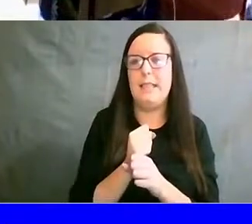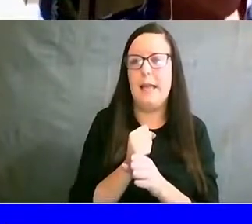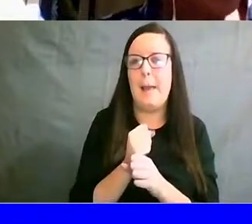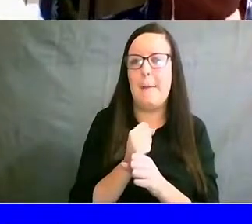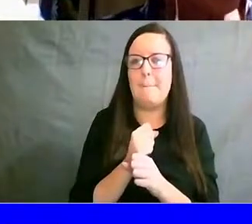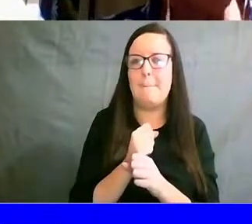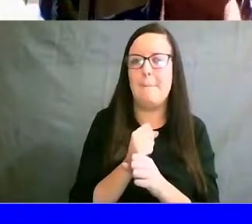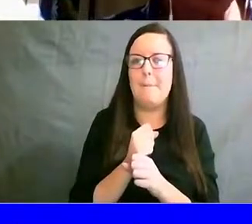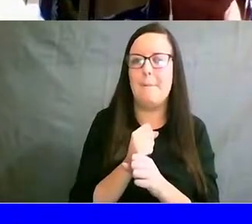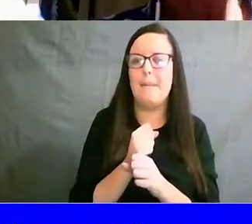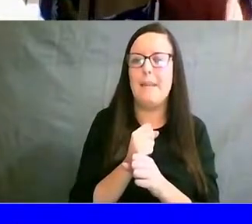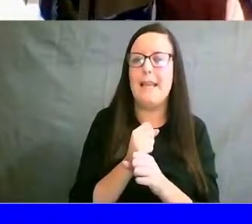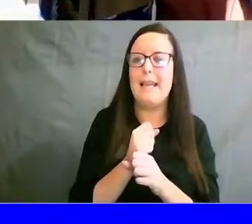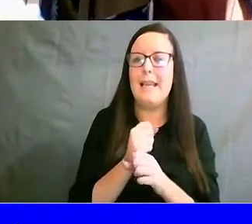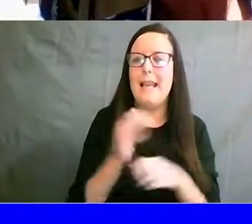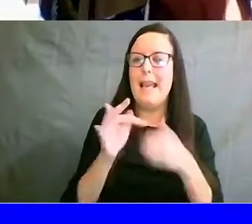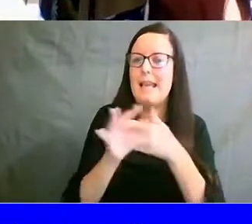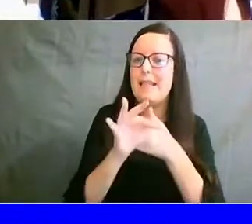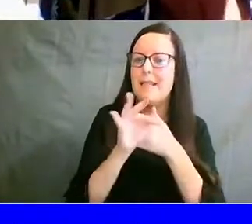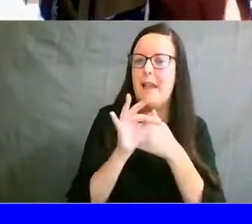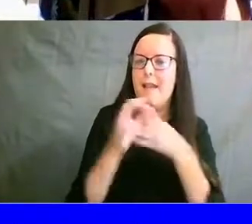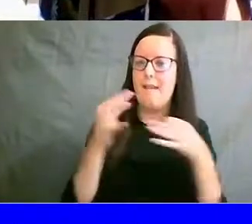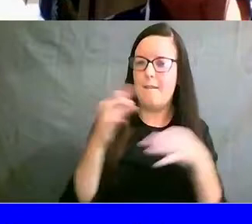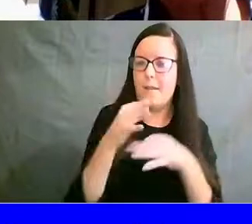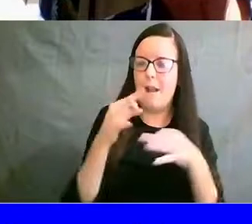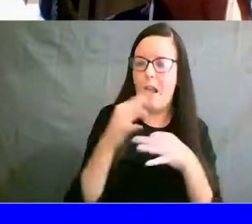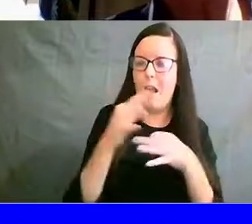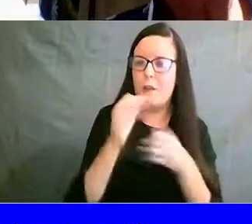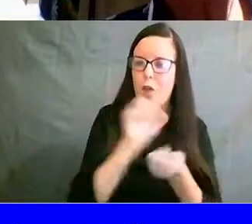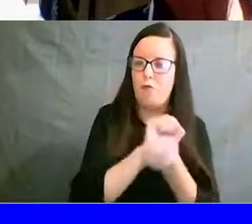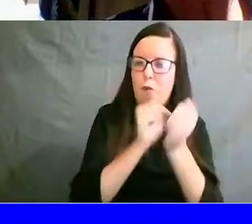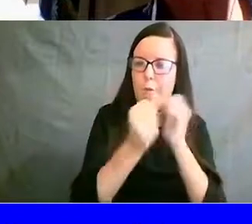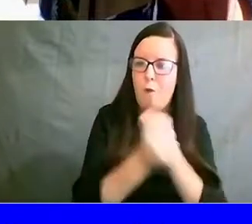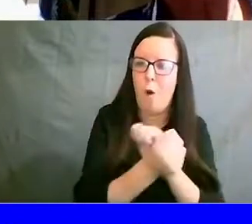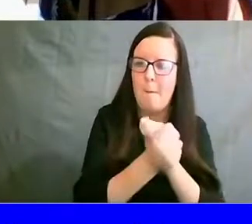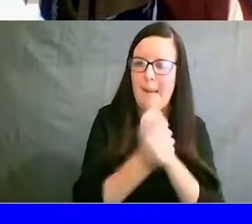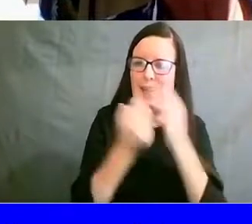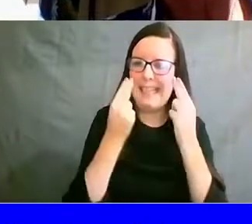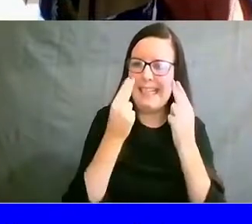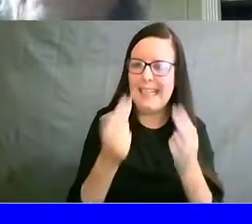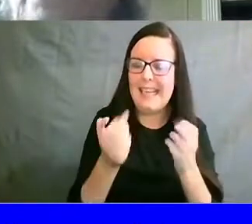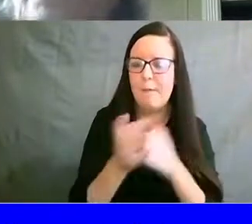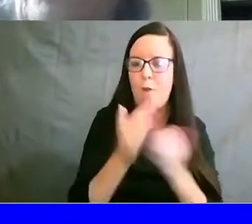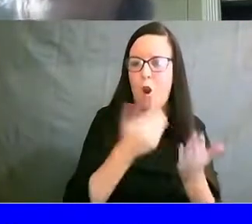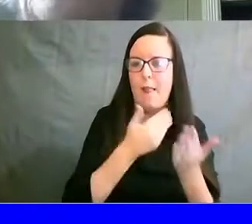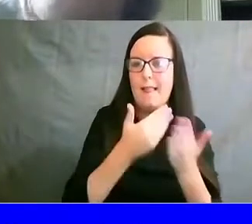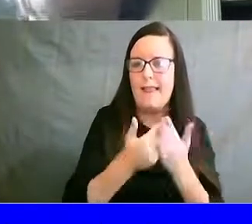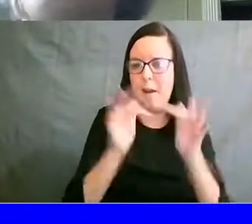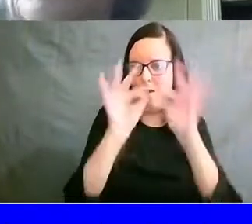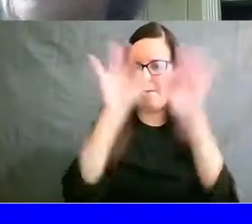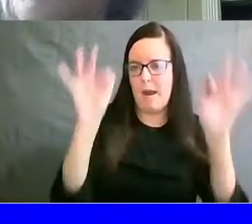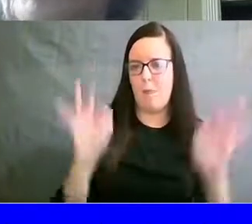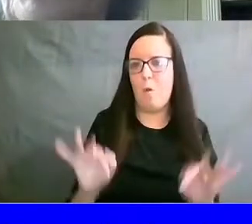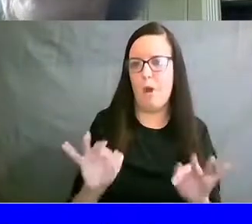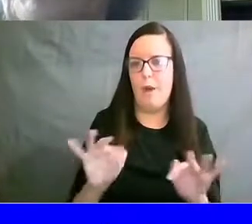on safeguarding reform, the need for a legal framework. Thanks, Patricia. Thank you very much,